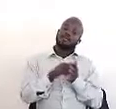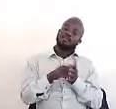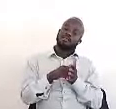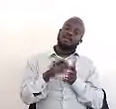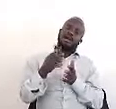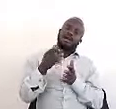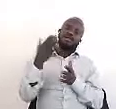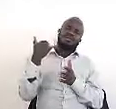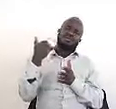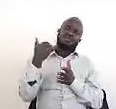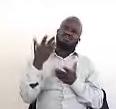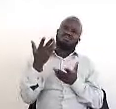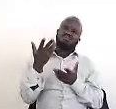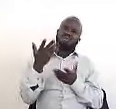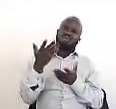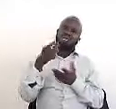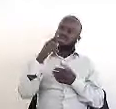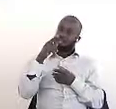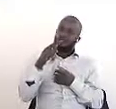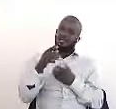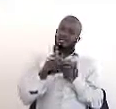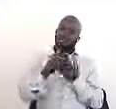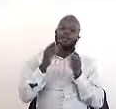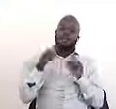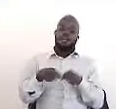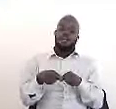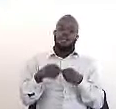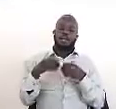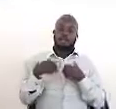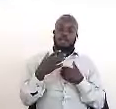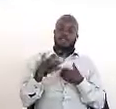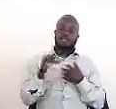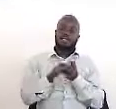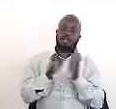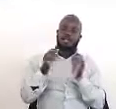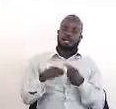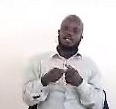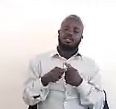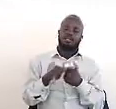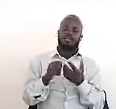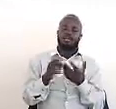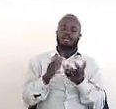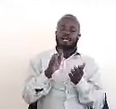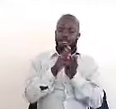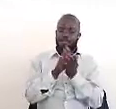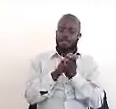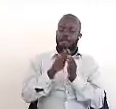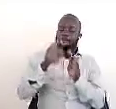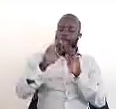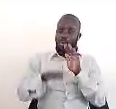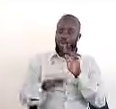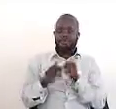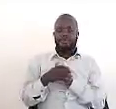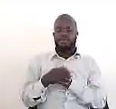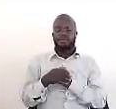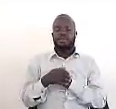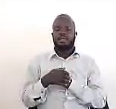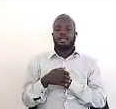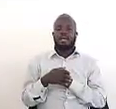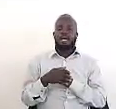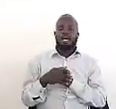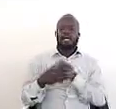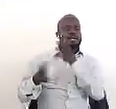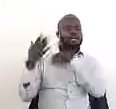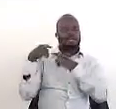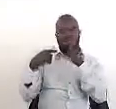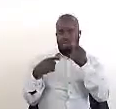opportunistic infections now that didn't used to be is that they're treatable. We have things that can kick their butt.